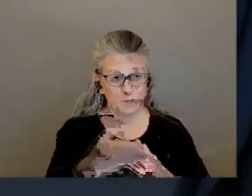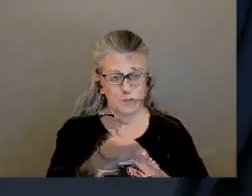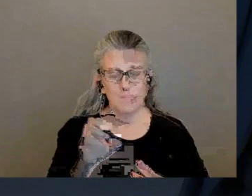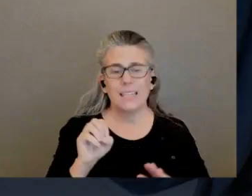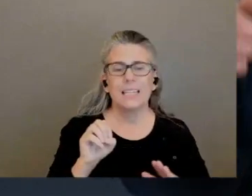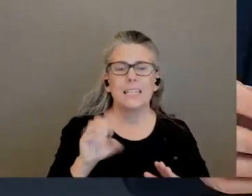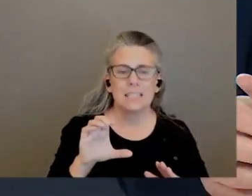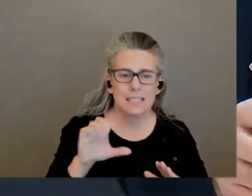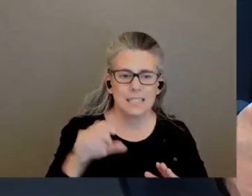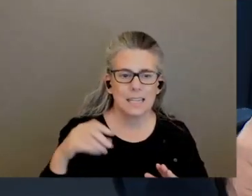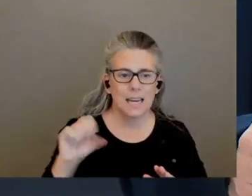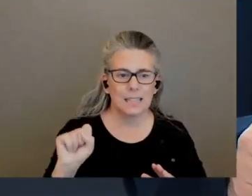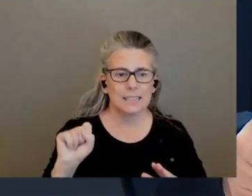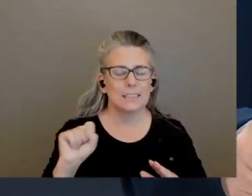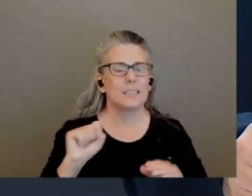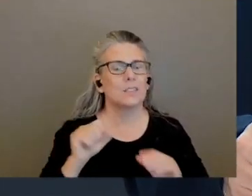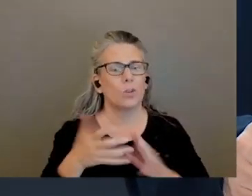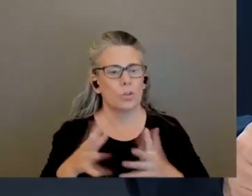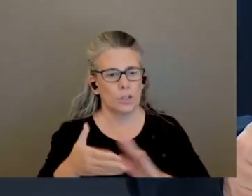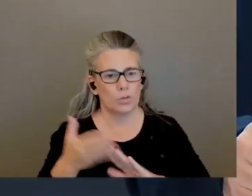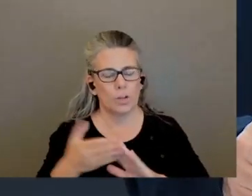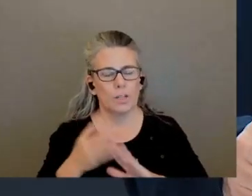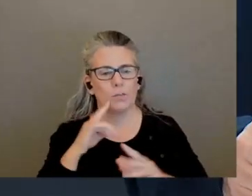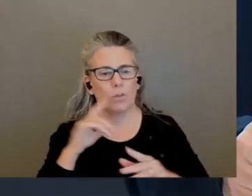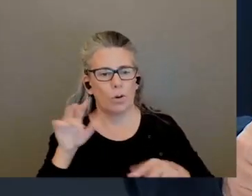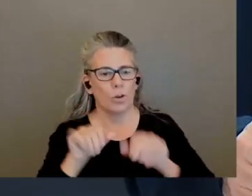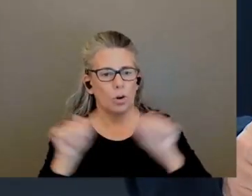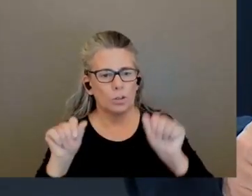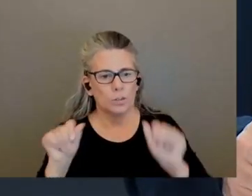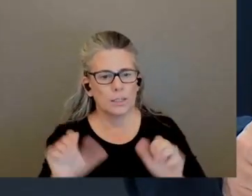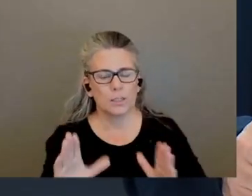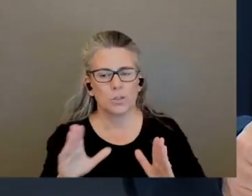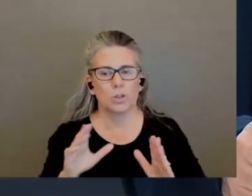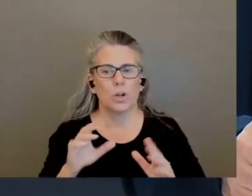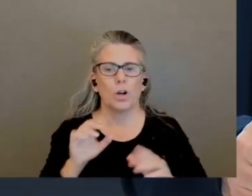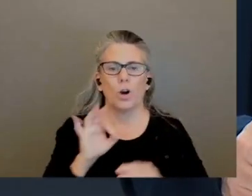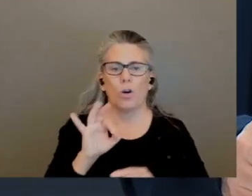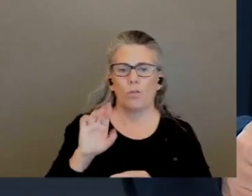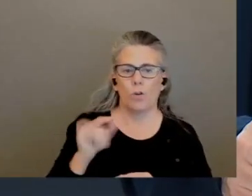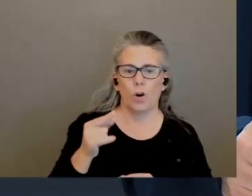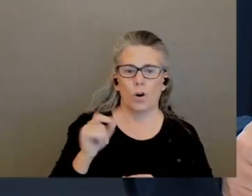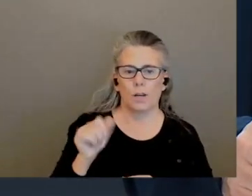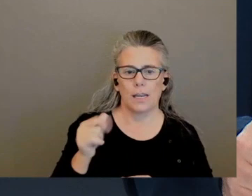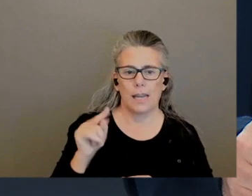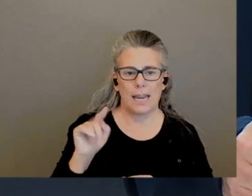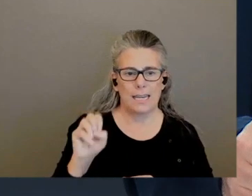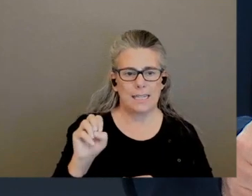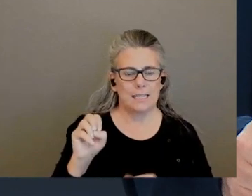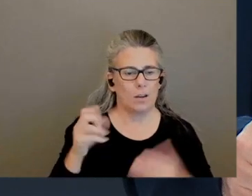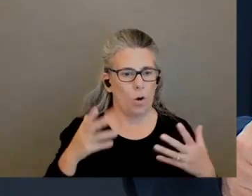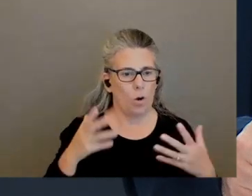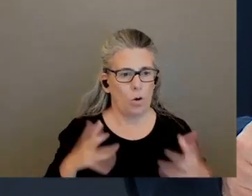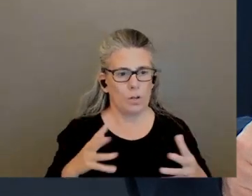the orchestration layer. Fargate. Fargate has been announced this week for ECS.